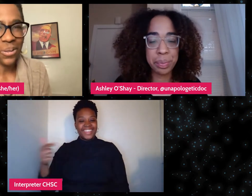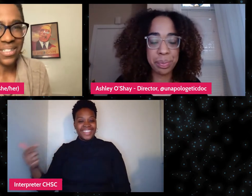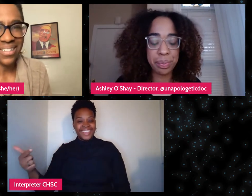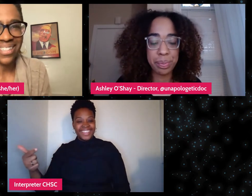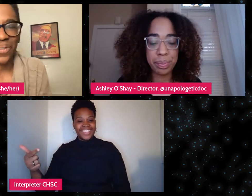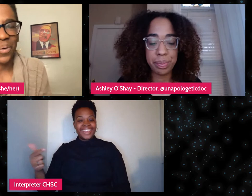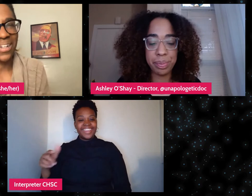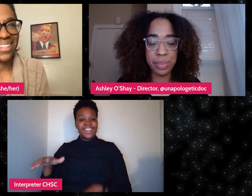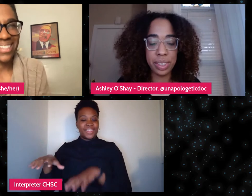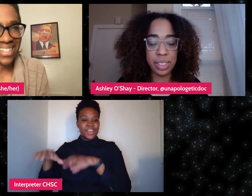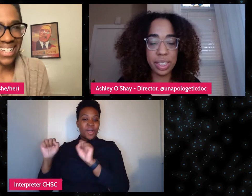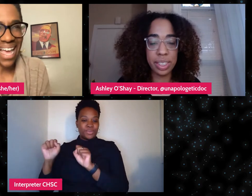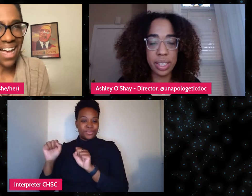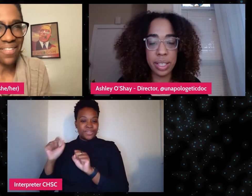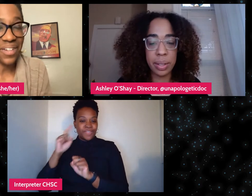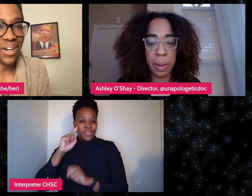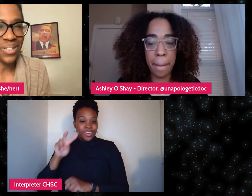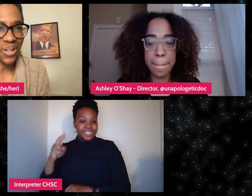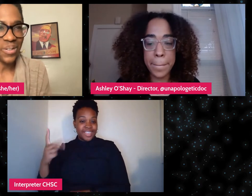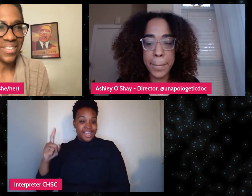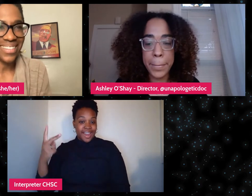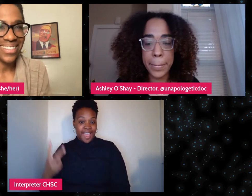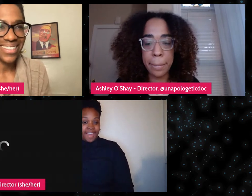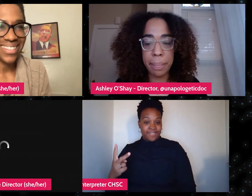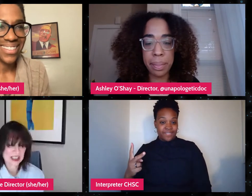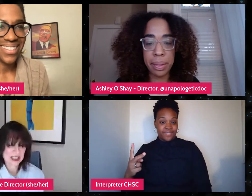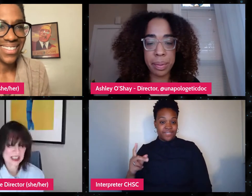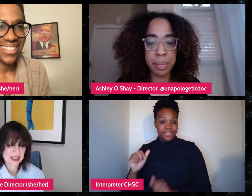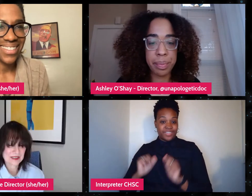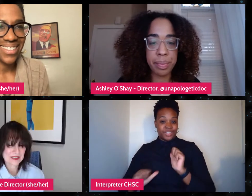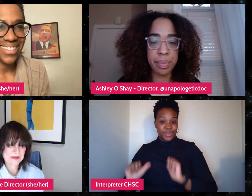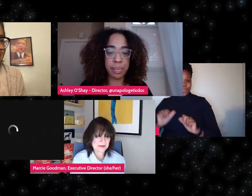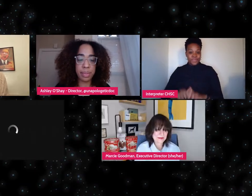to our host for the second half of our show.